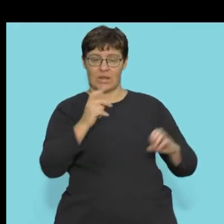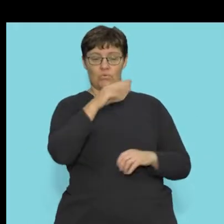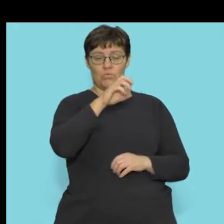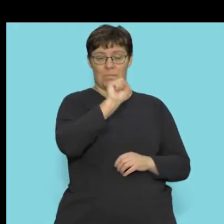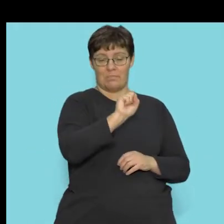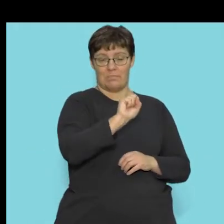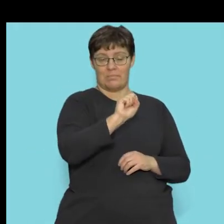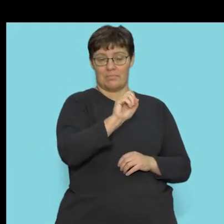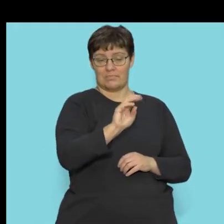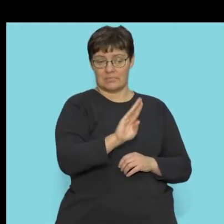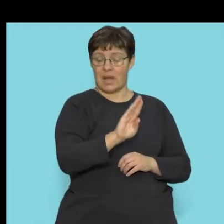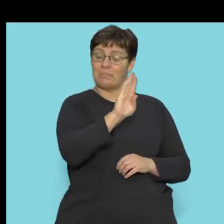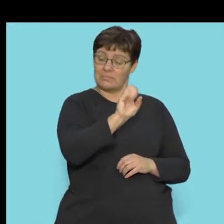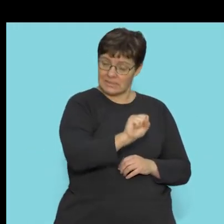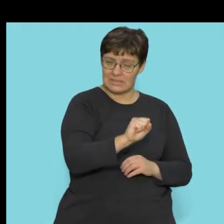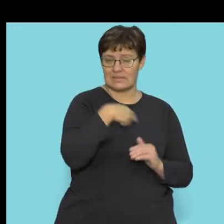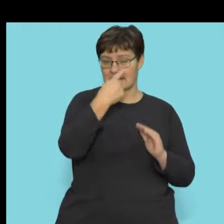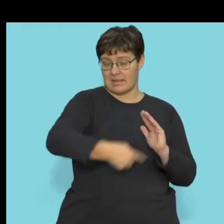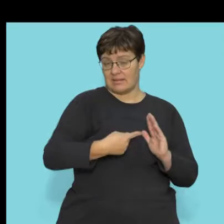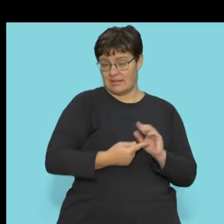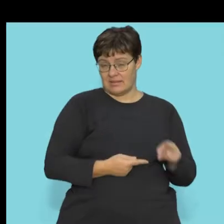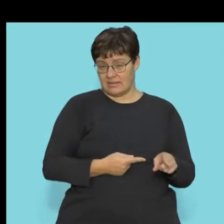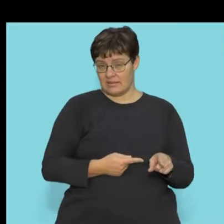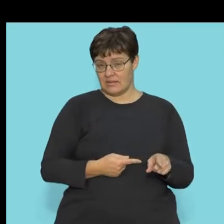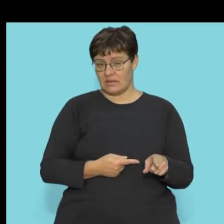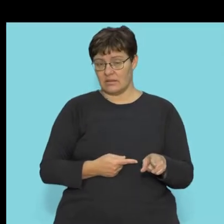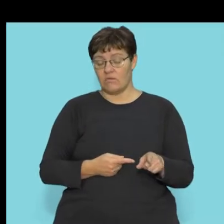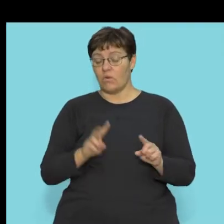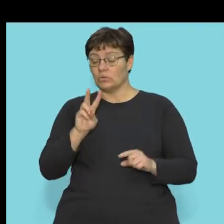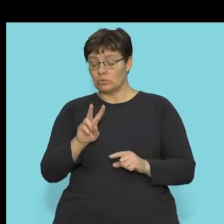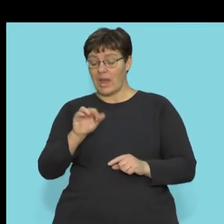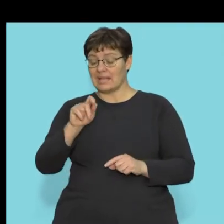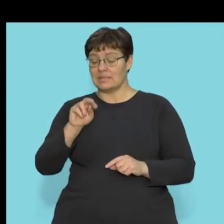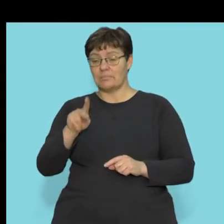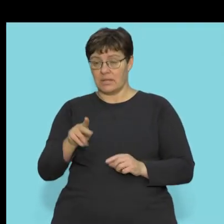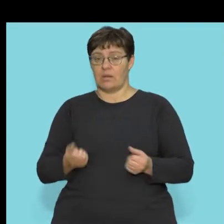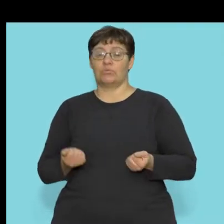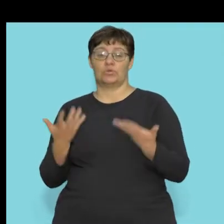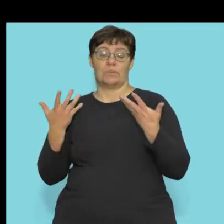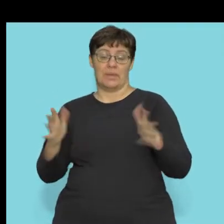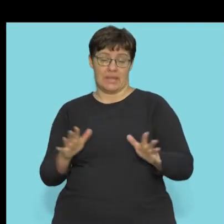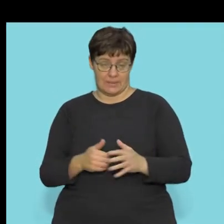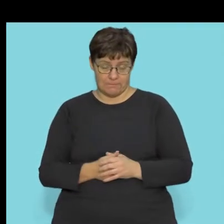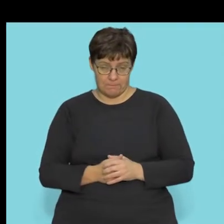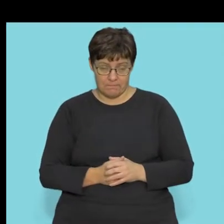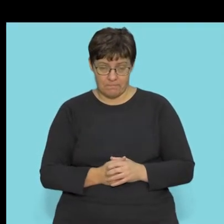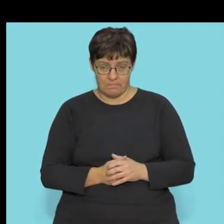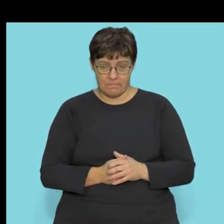cycle. We must note that at this stage, only two molecules of ATP are produced.